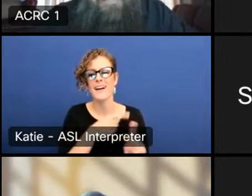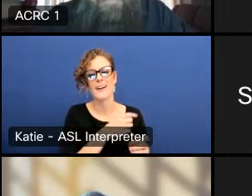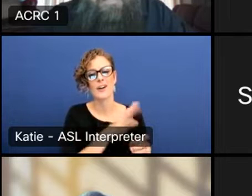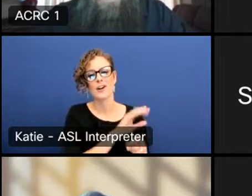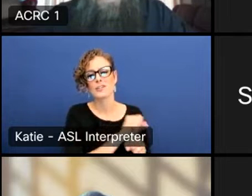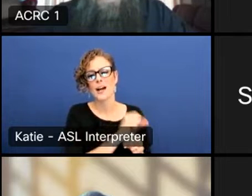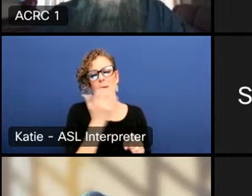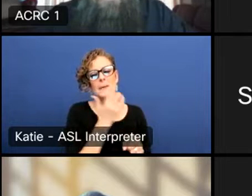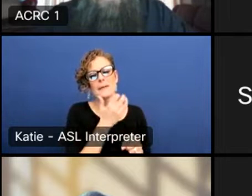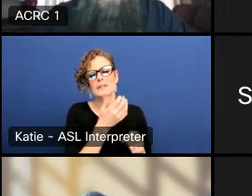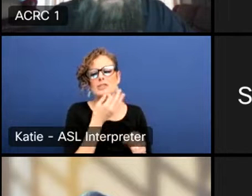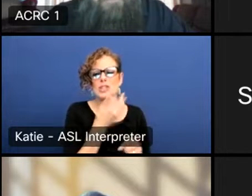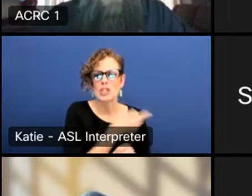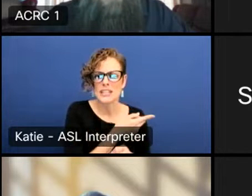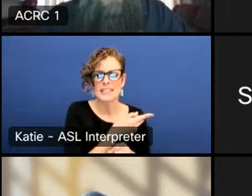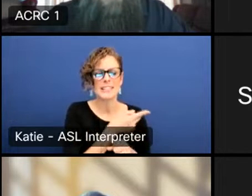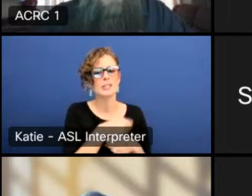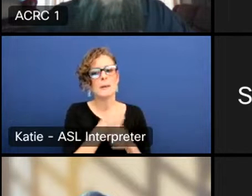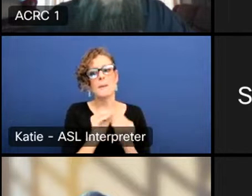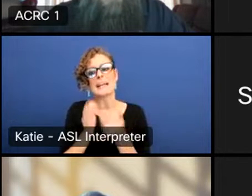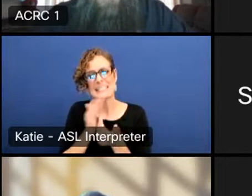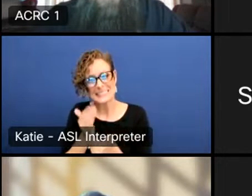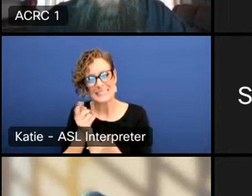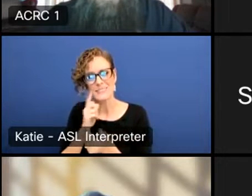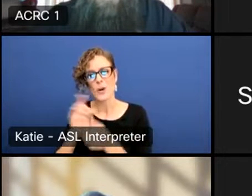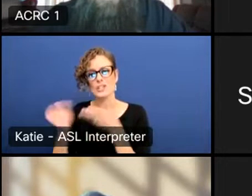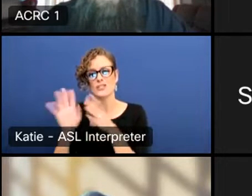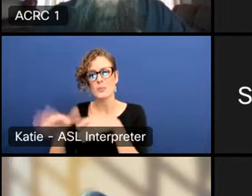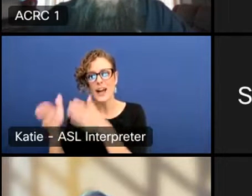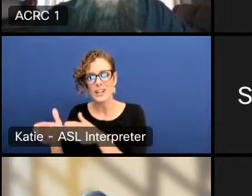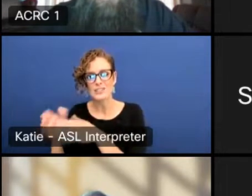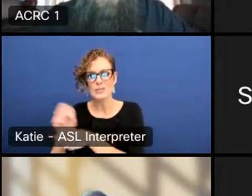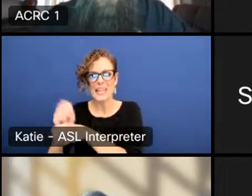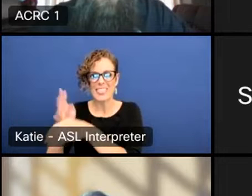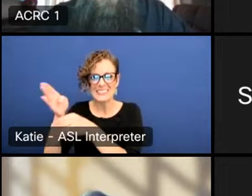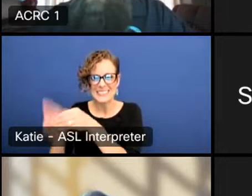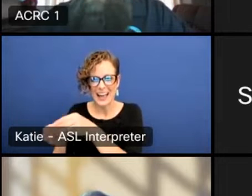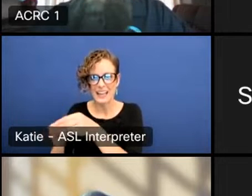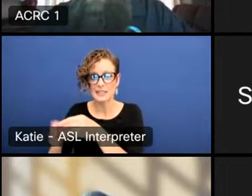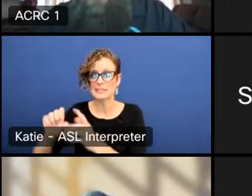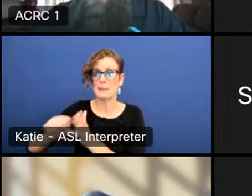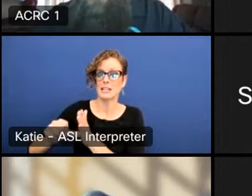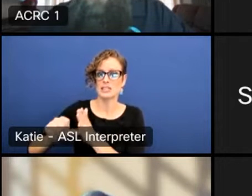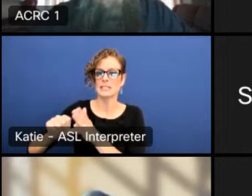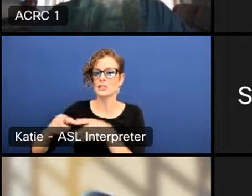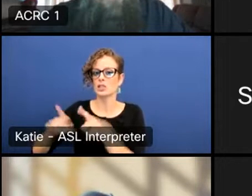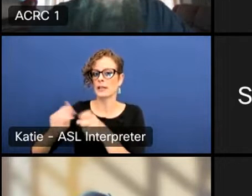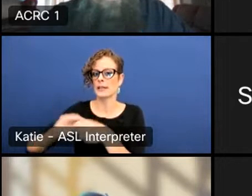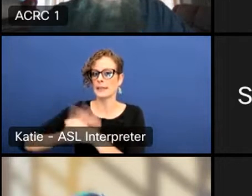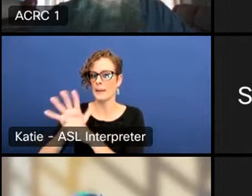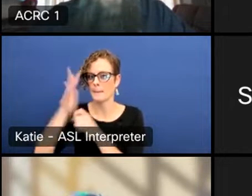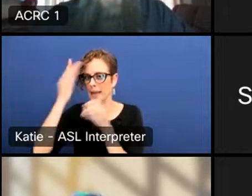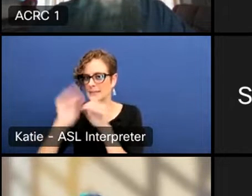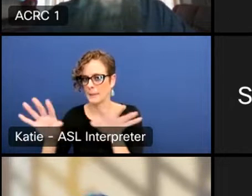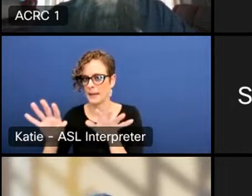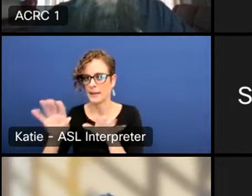to get things done for service providers during the pandemic, especially when it was really tough for folks. So again, we